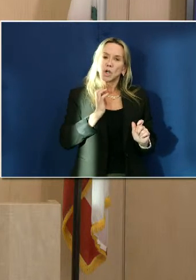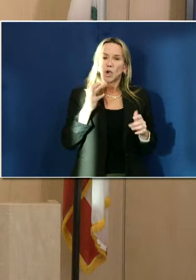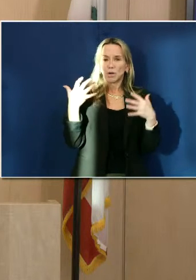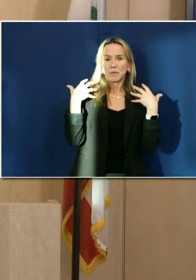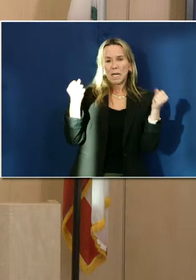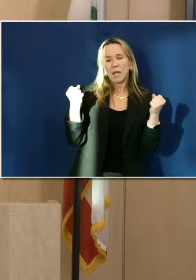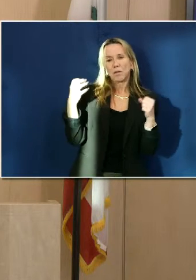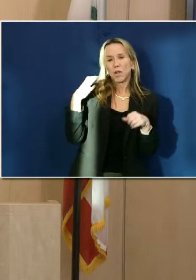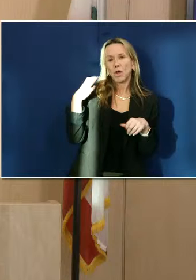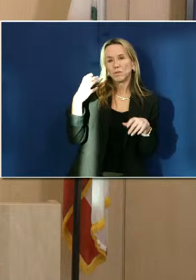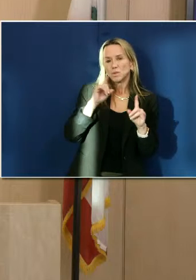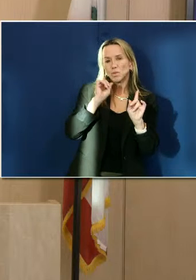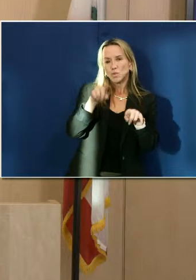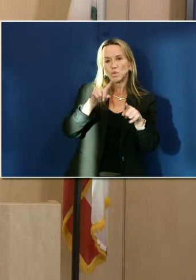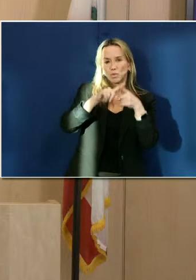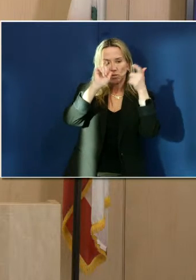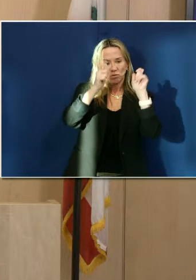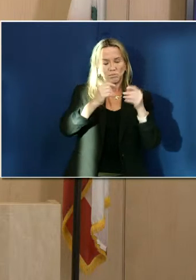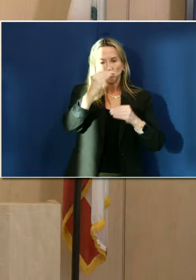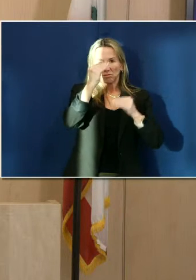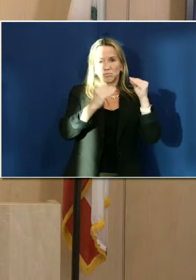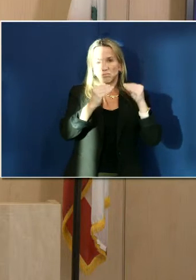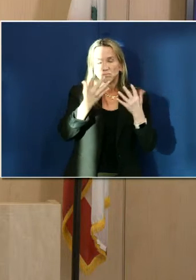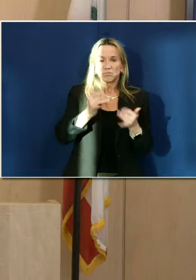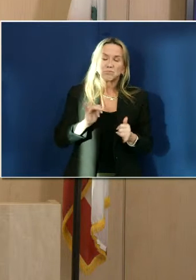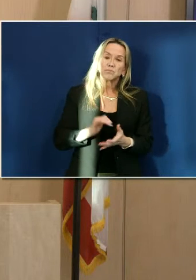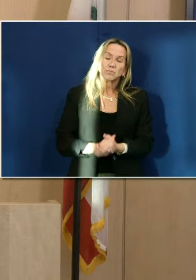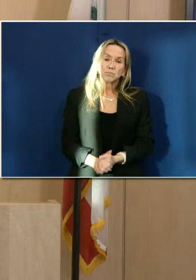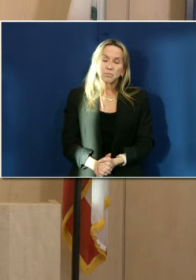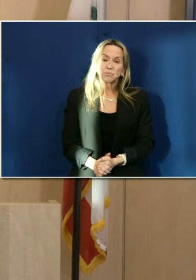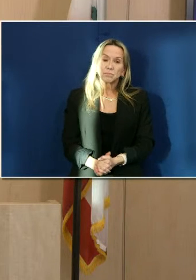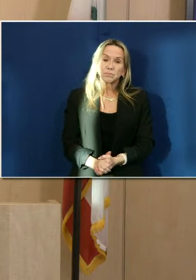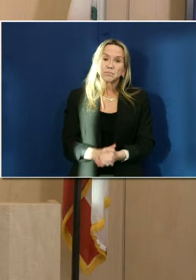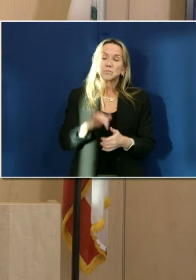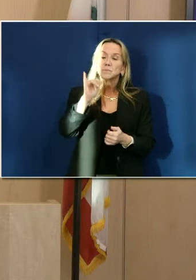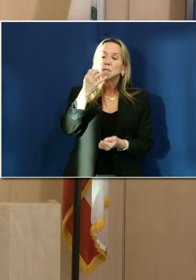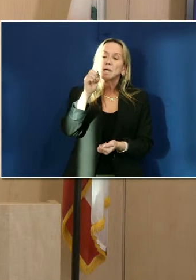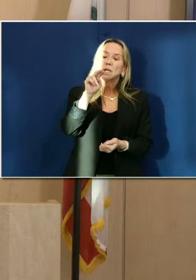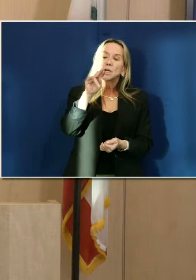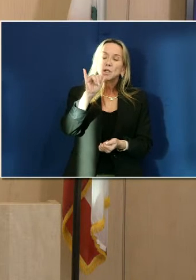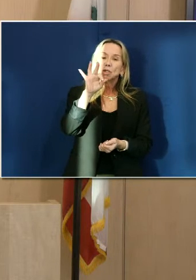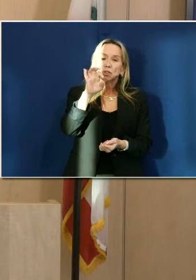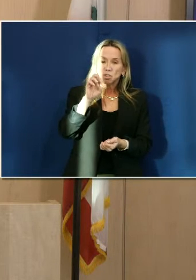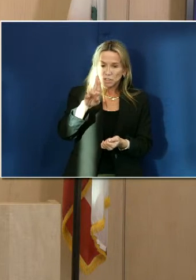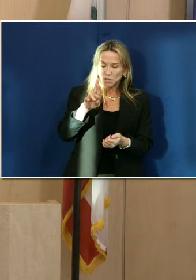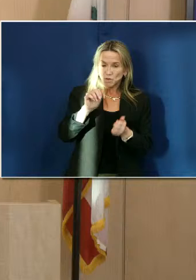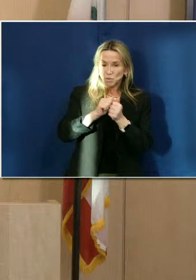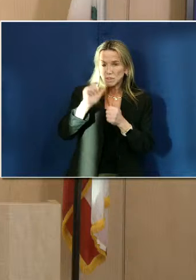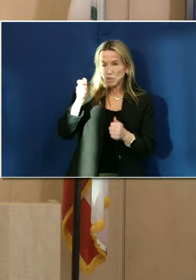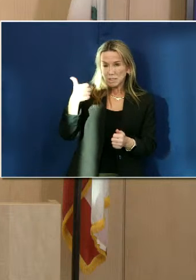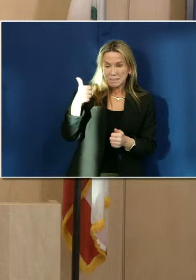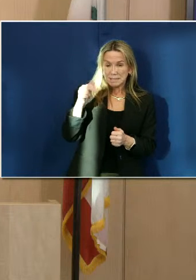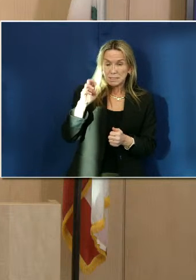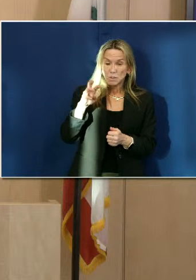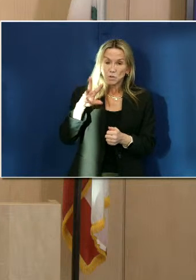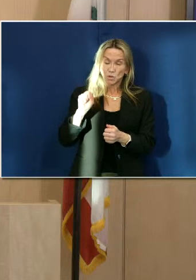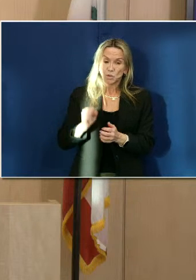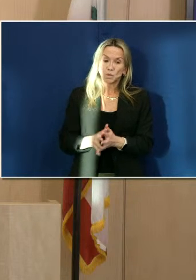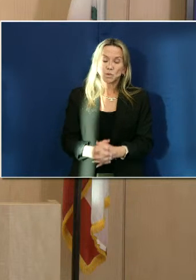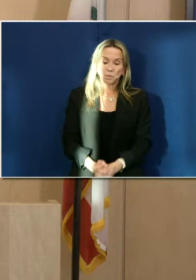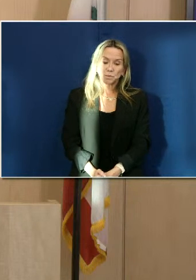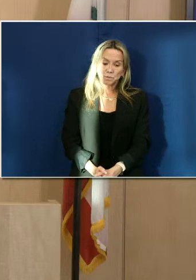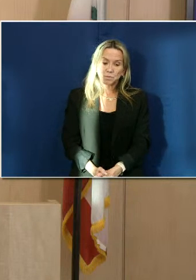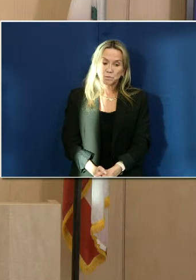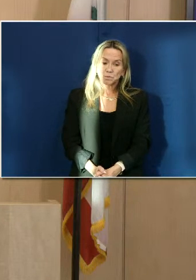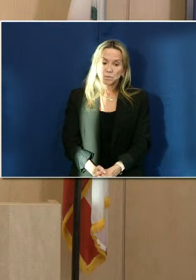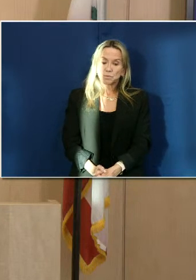information out to the public. This next question is from Jennifer Kastner with ABC 10 News. Can you please clarify where the county